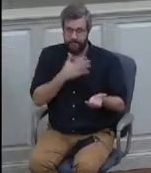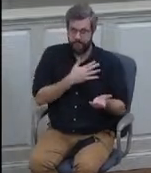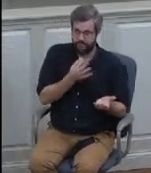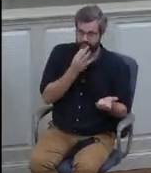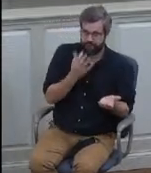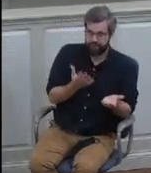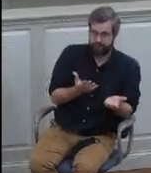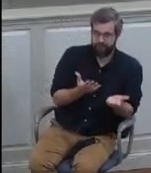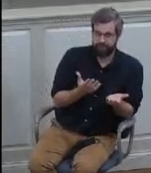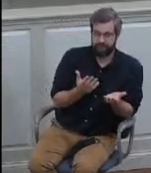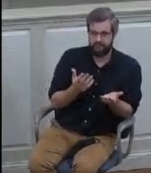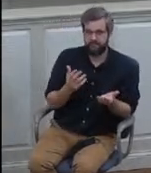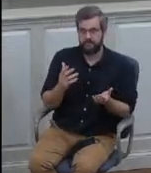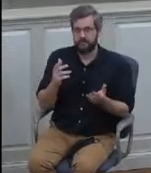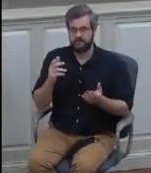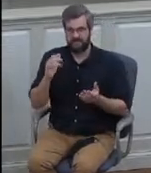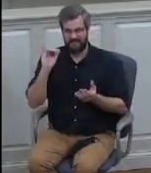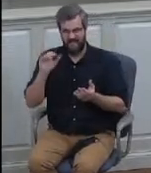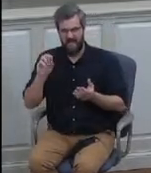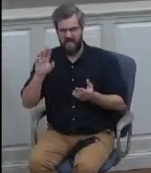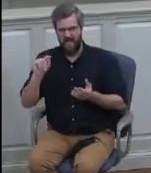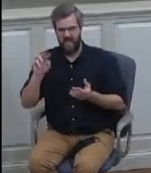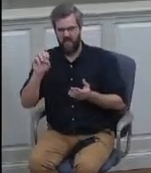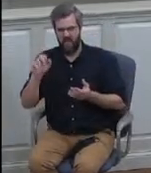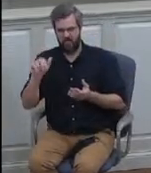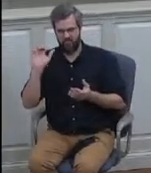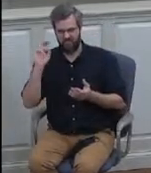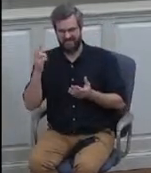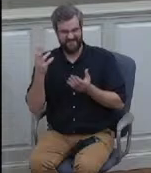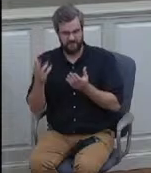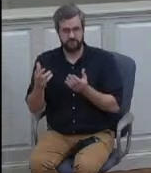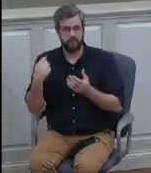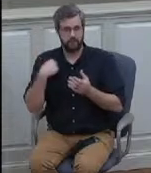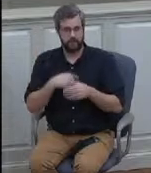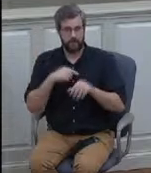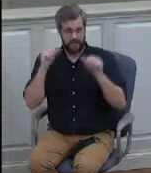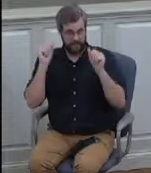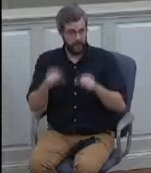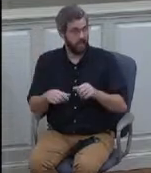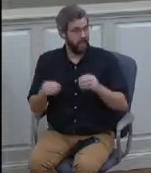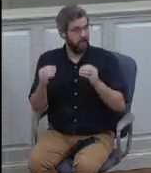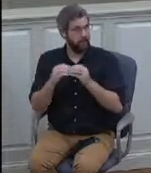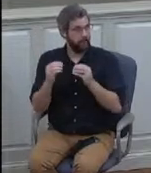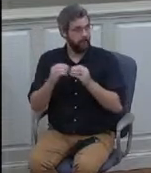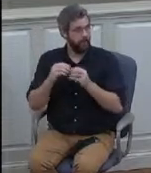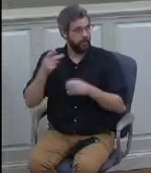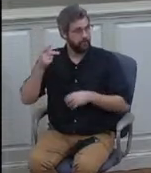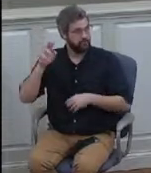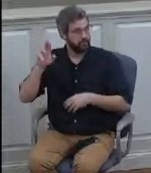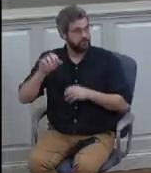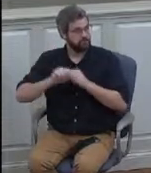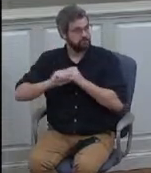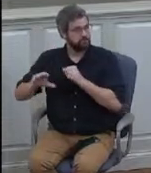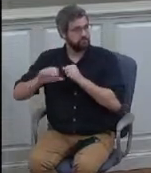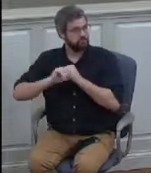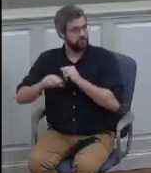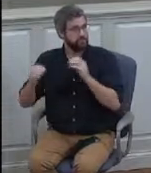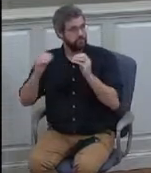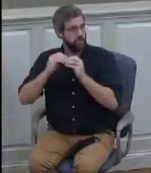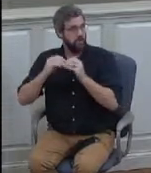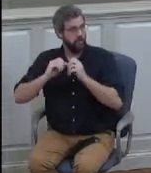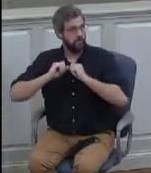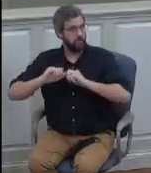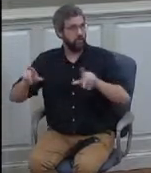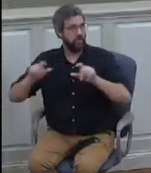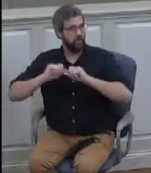is public outreach. But I think there's things we could do. I think we could probably push out some more press releases just here and there, you